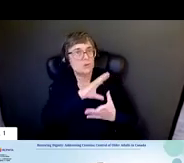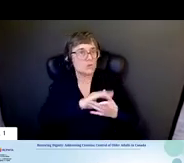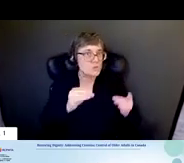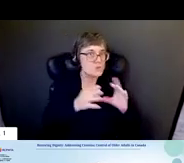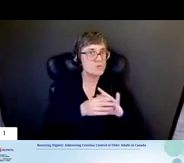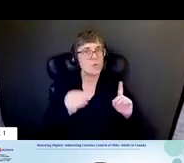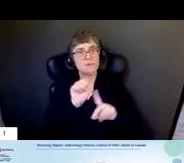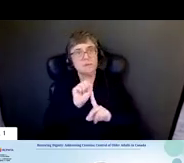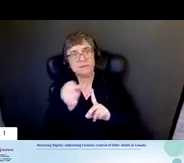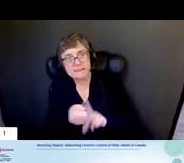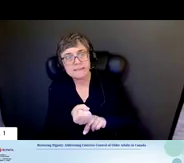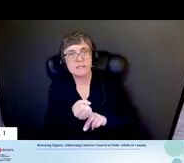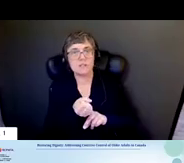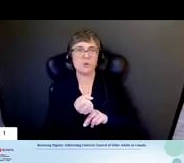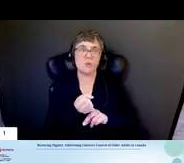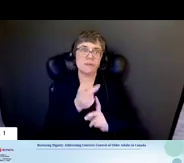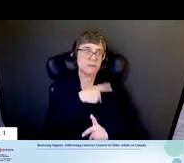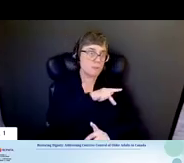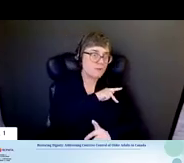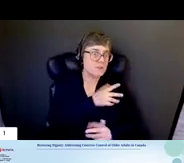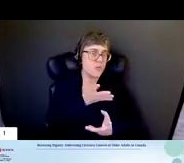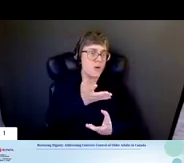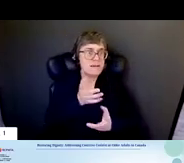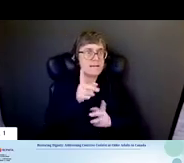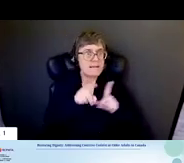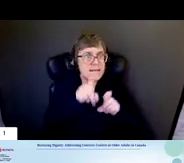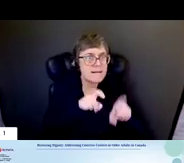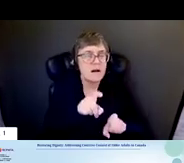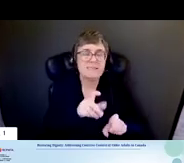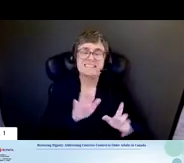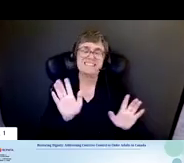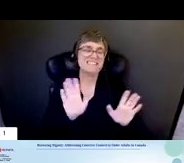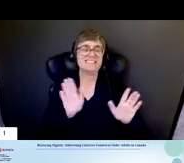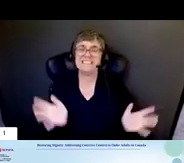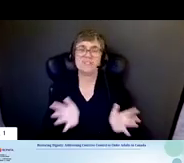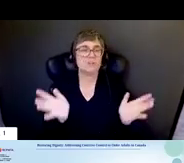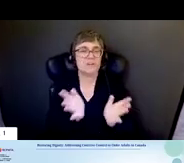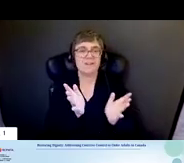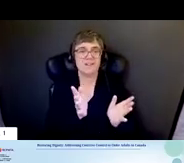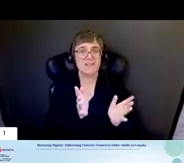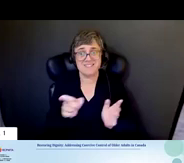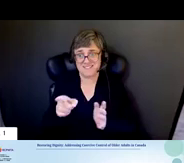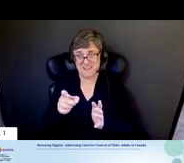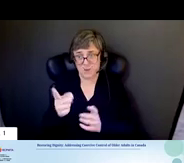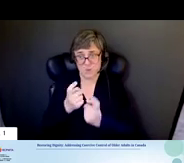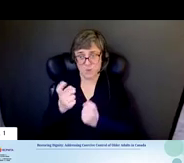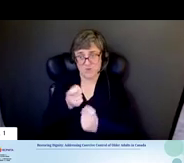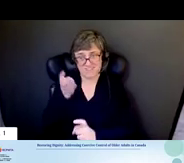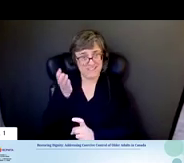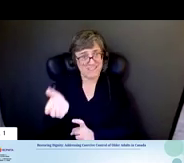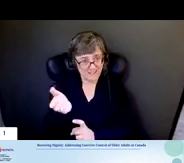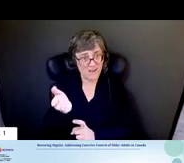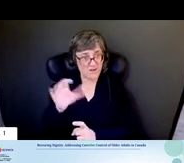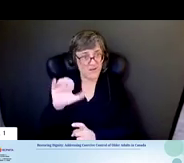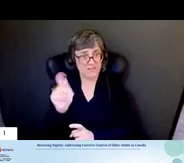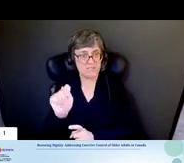to, ask questions about. We highly encourage you not to do this in the chat box because that's still a public forum. We would